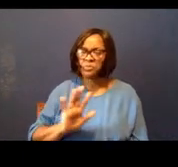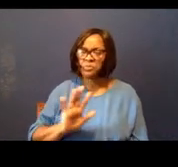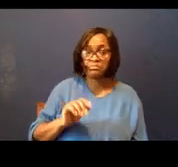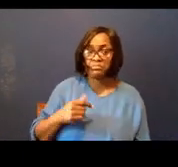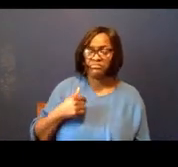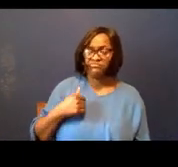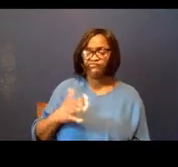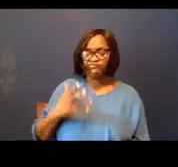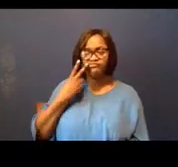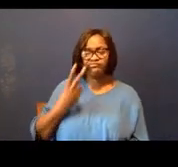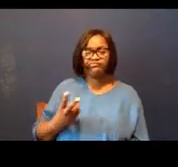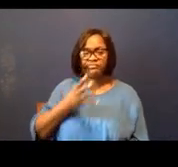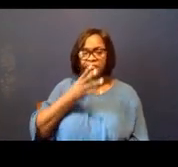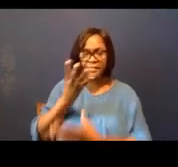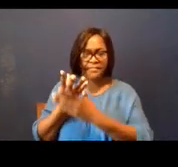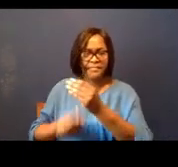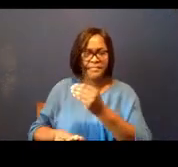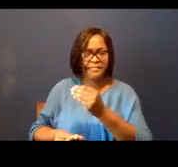that is